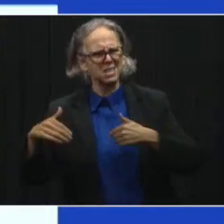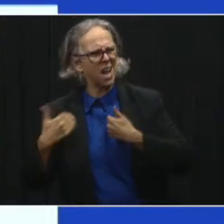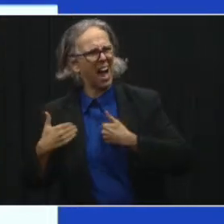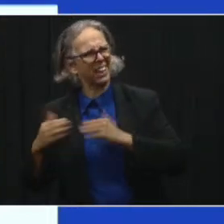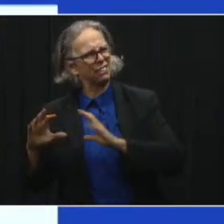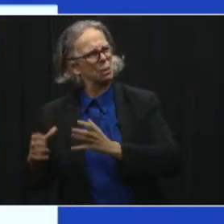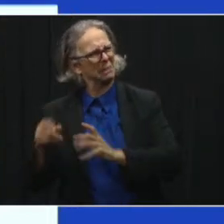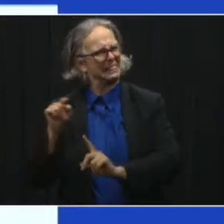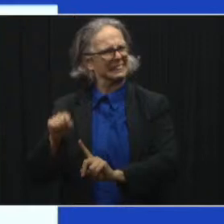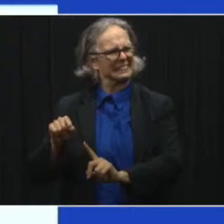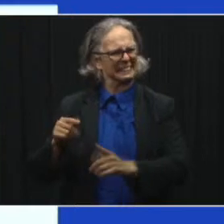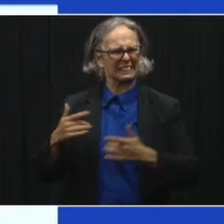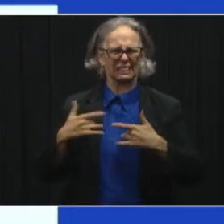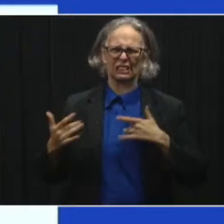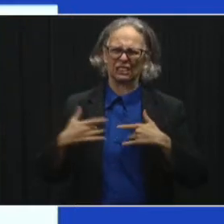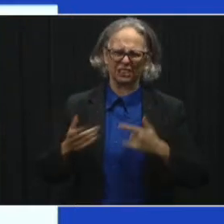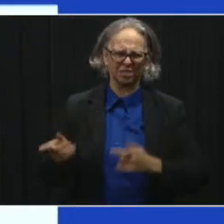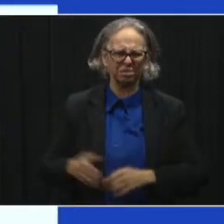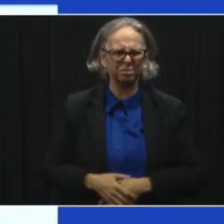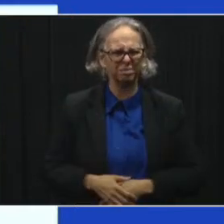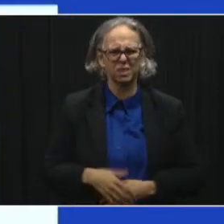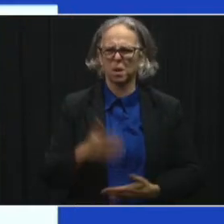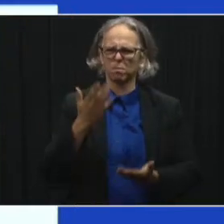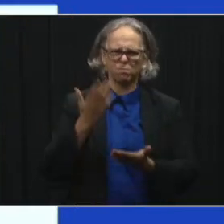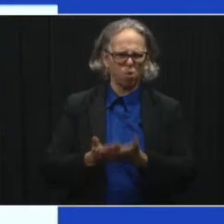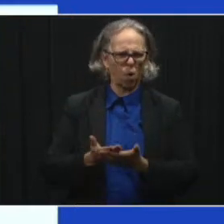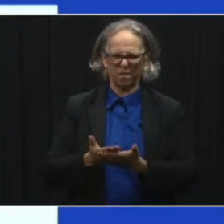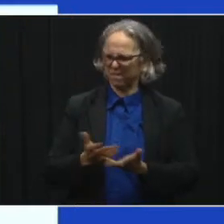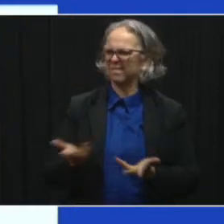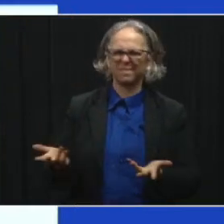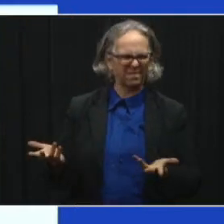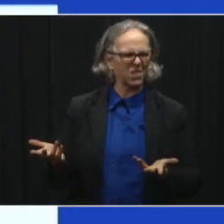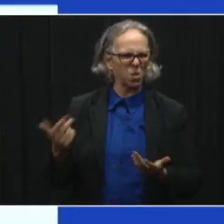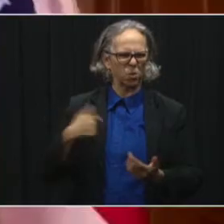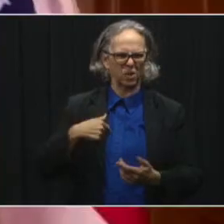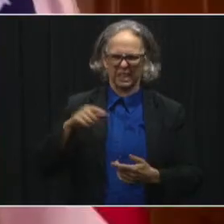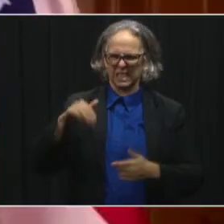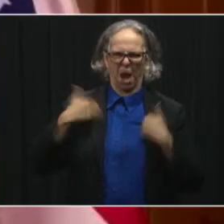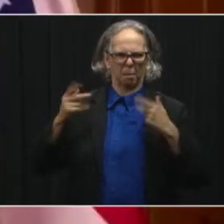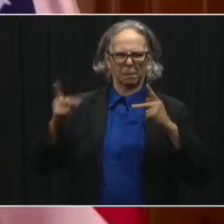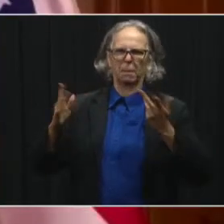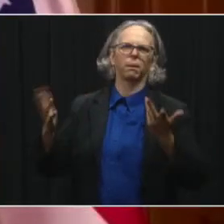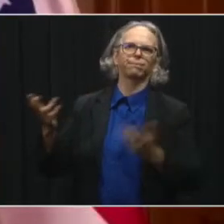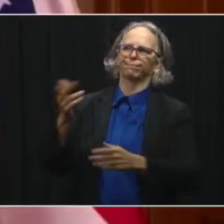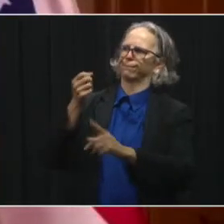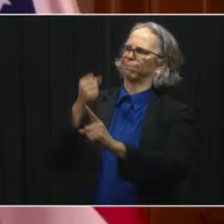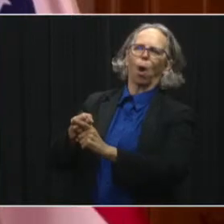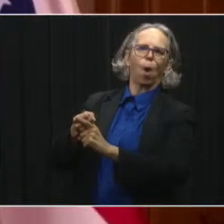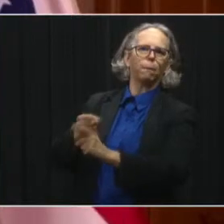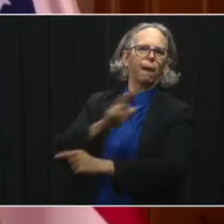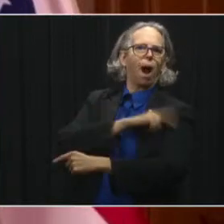what we're seeing out there and what is going on.